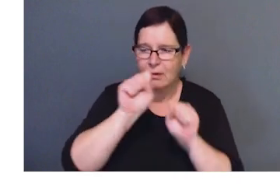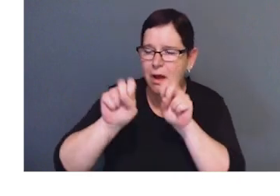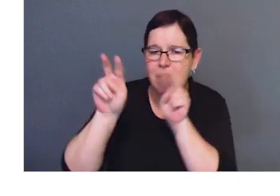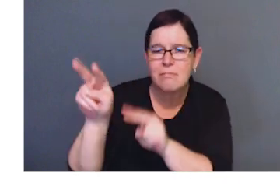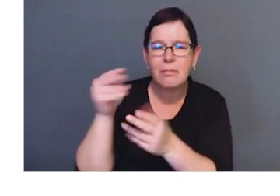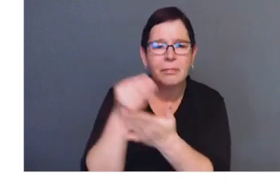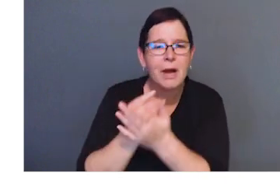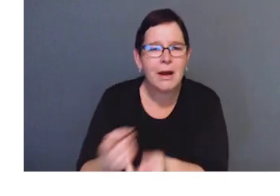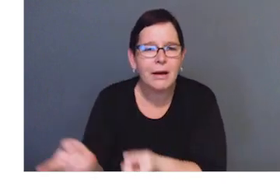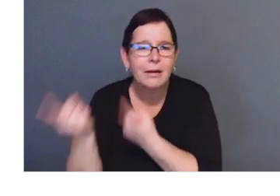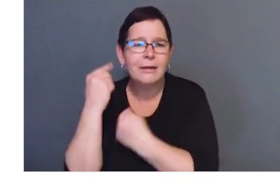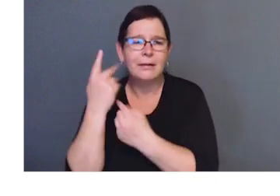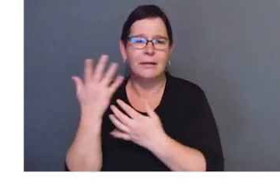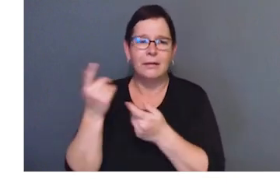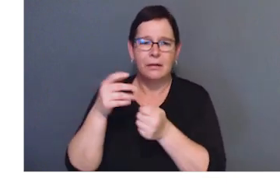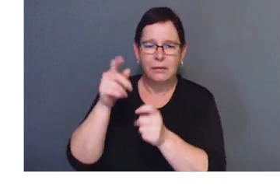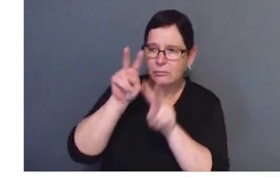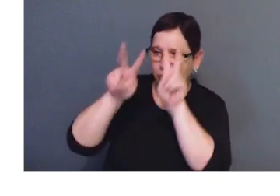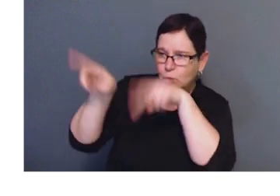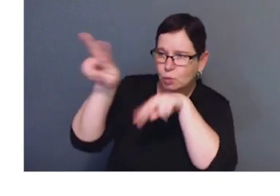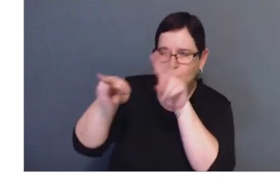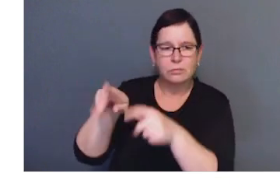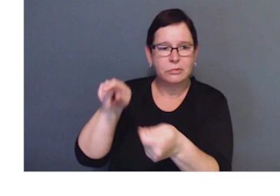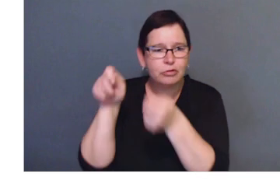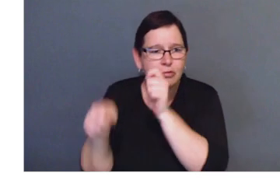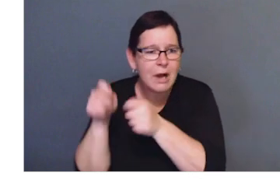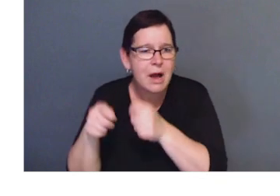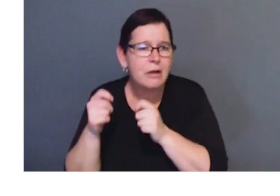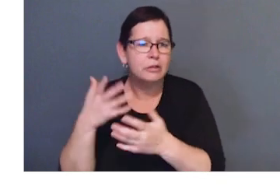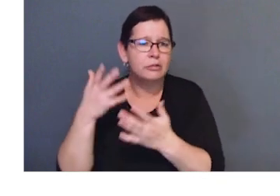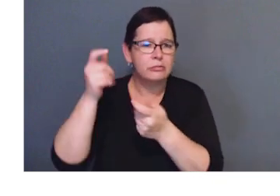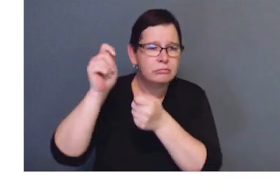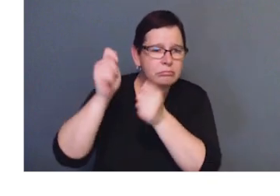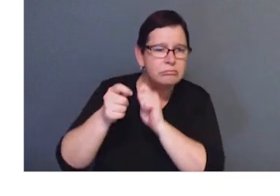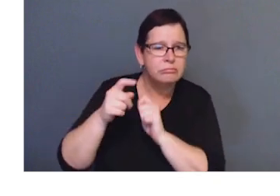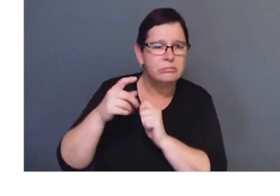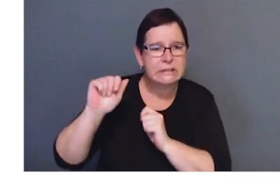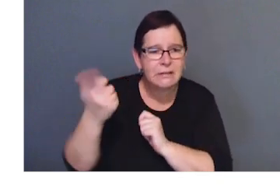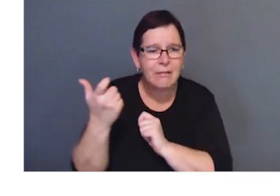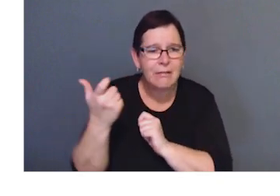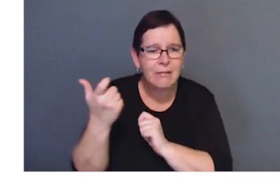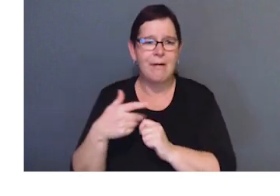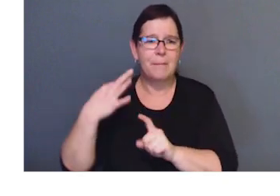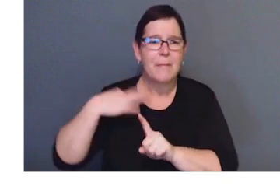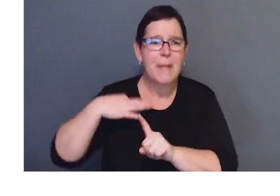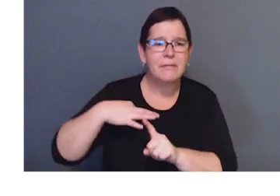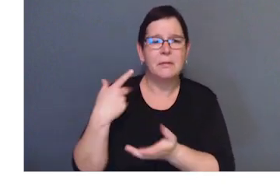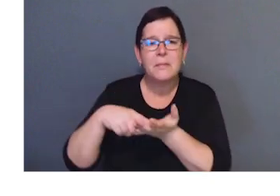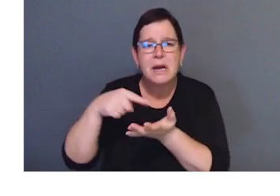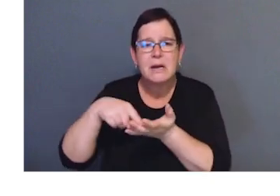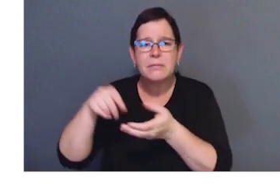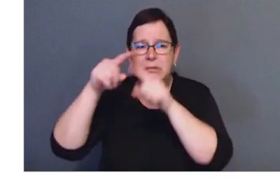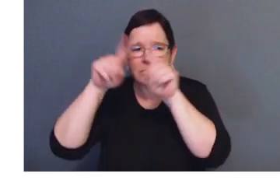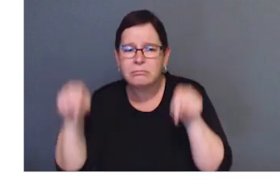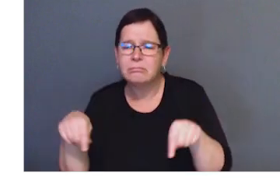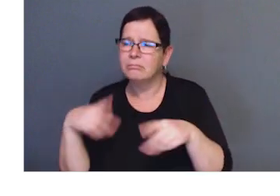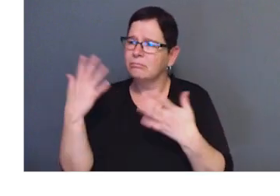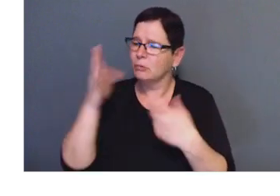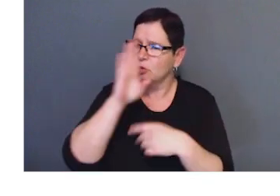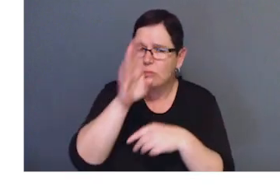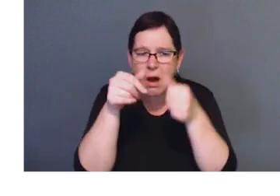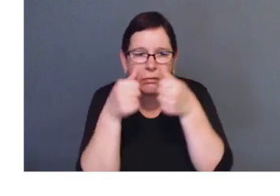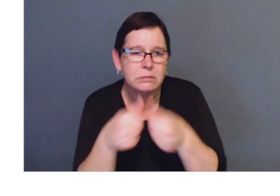and statements, manage direct deposit, change your personal information, view